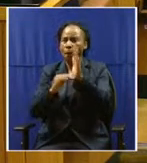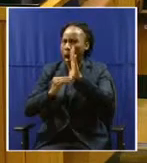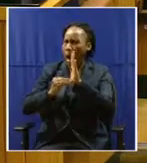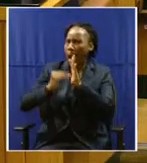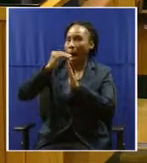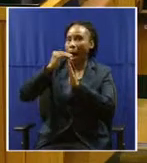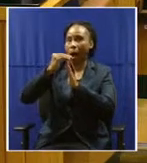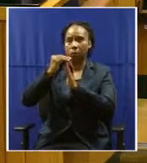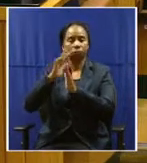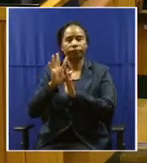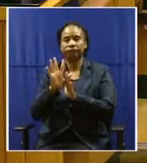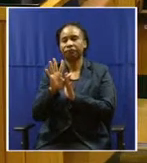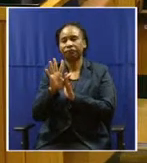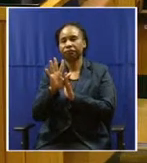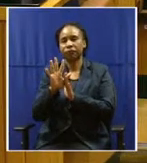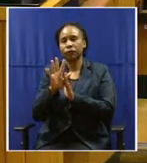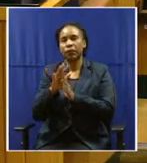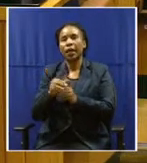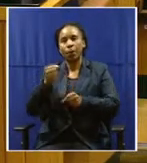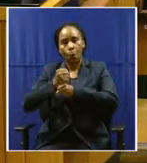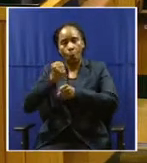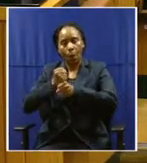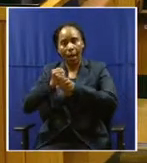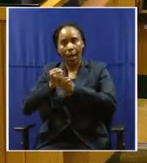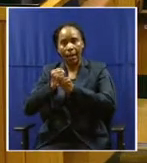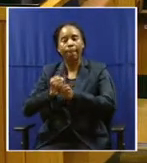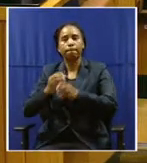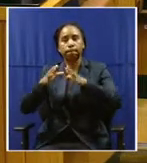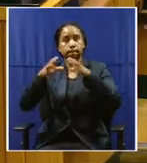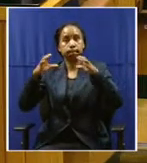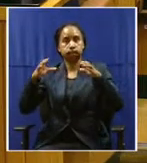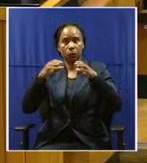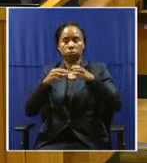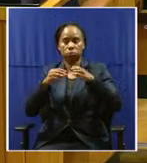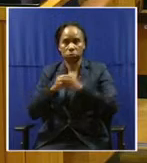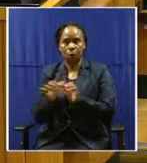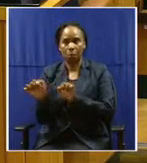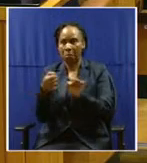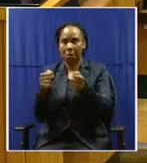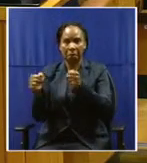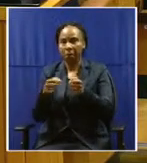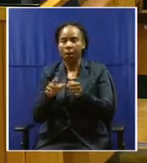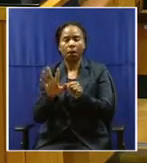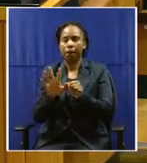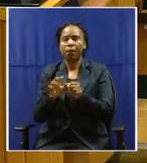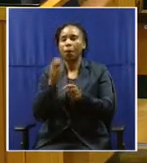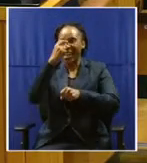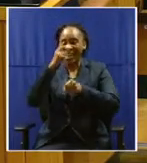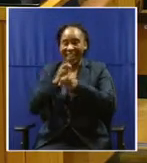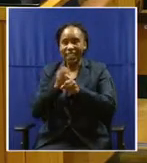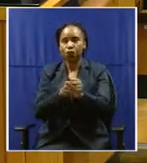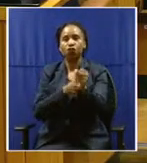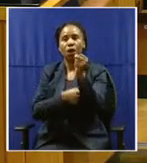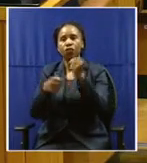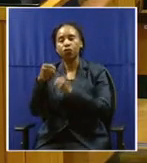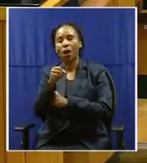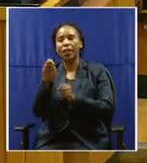growth and employment if we do not implement structural economic